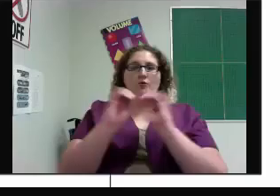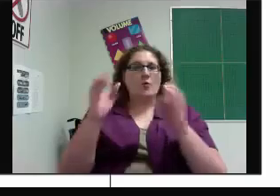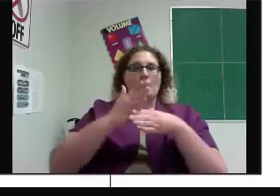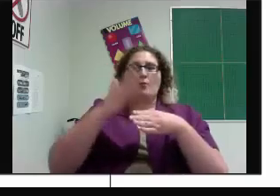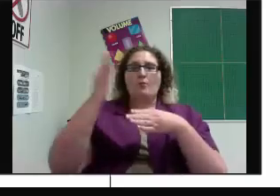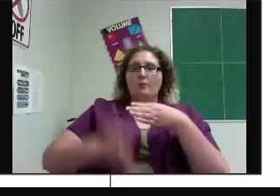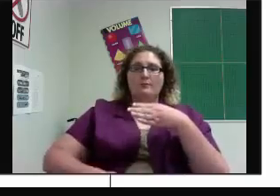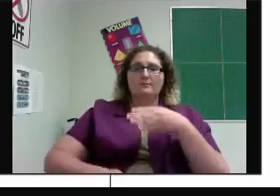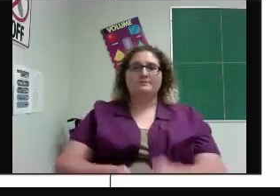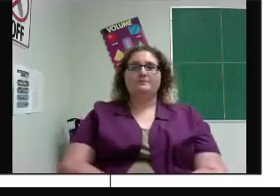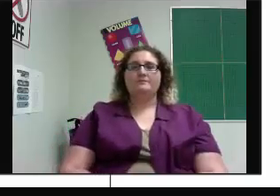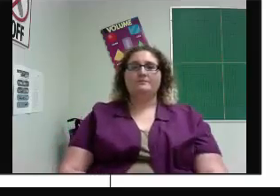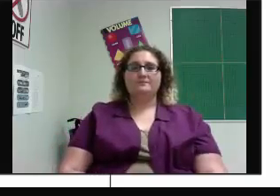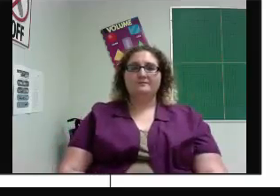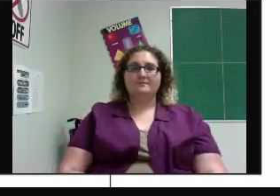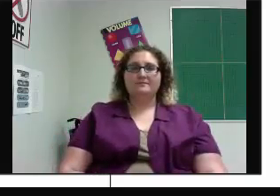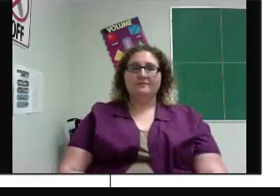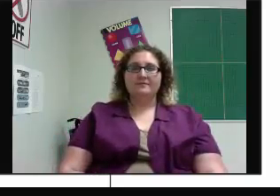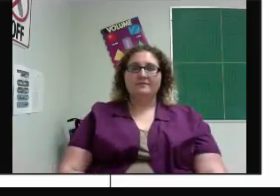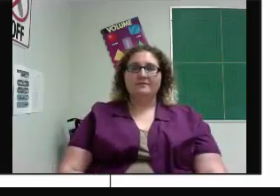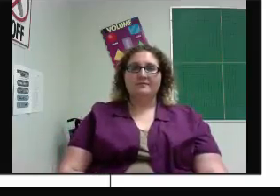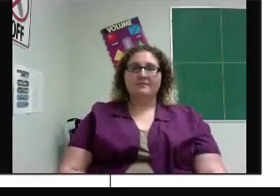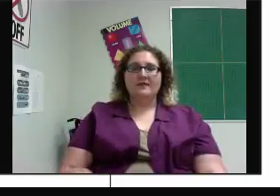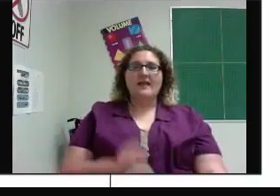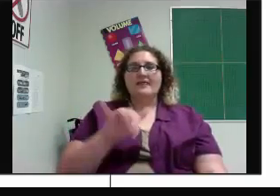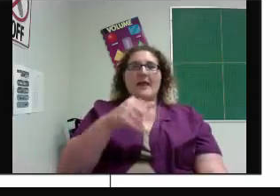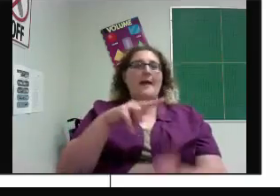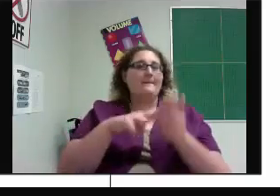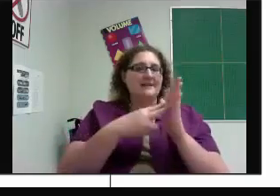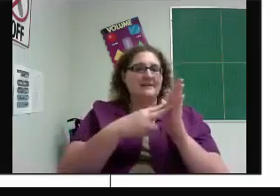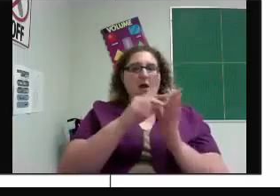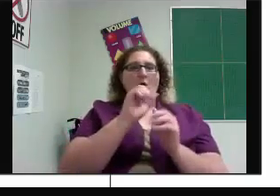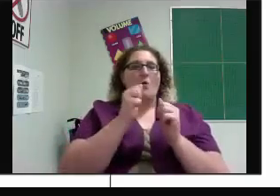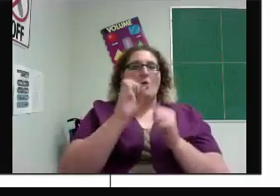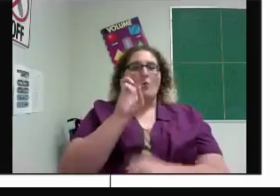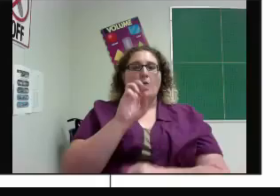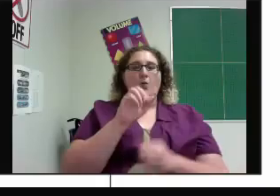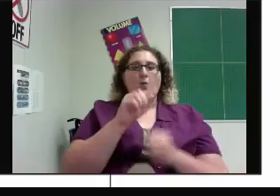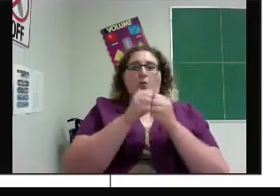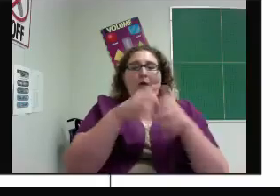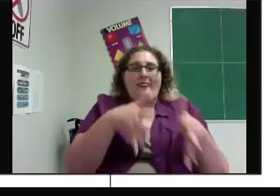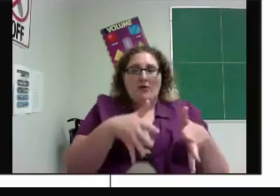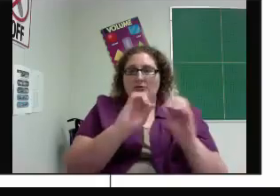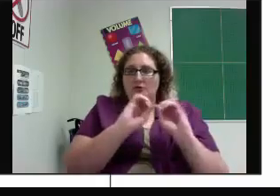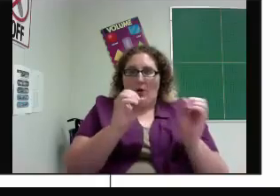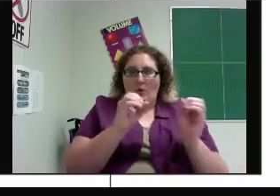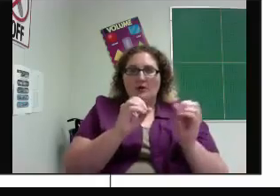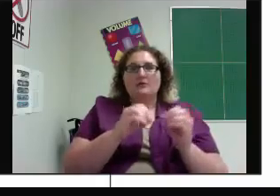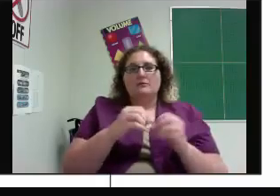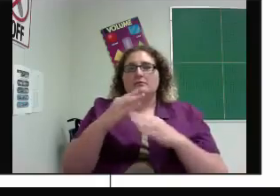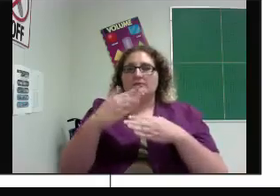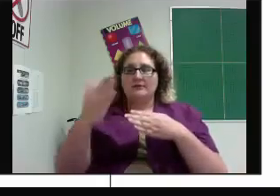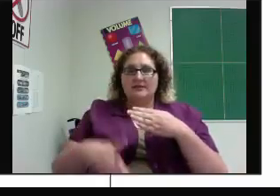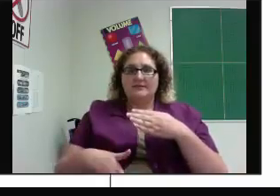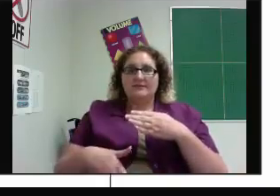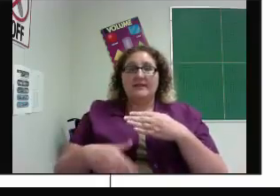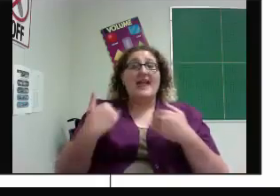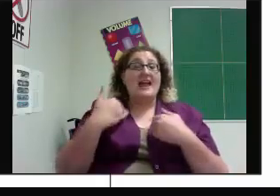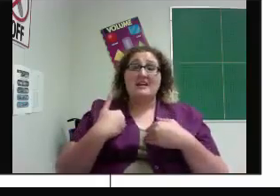without end. That means without end, because you're going to run out of room. And it has